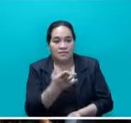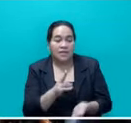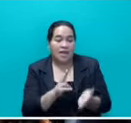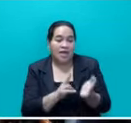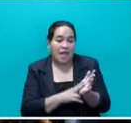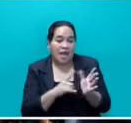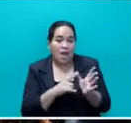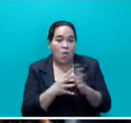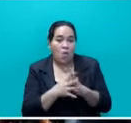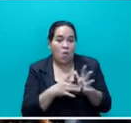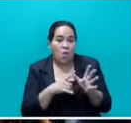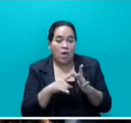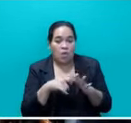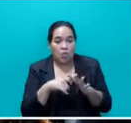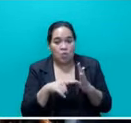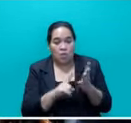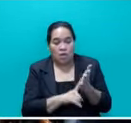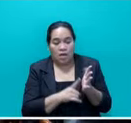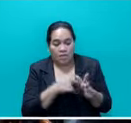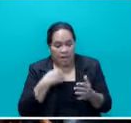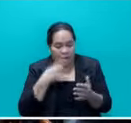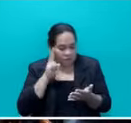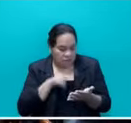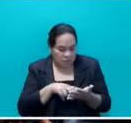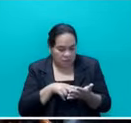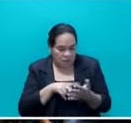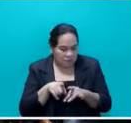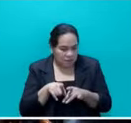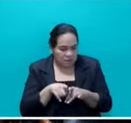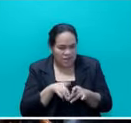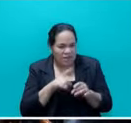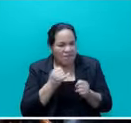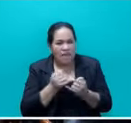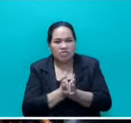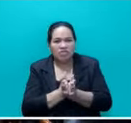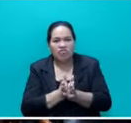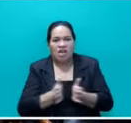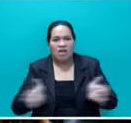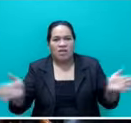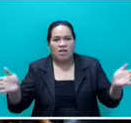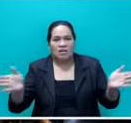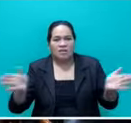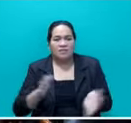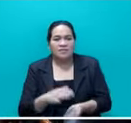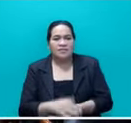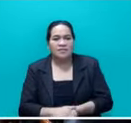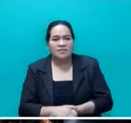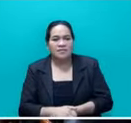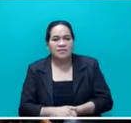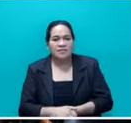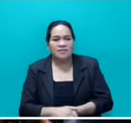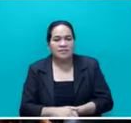I go back to my question. I've seen the definition is very, very wide. The only exception is if